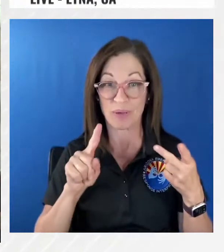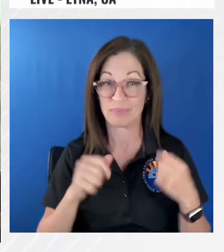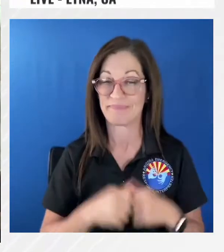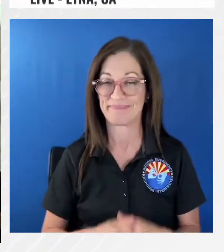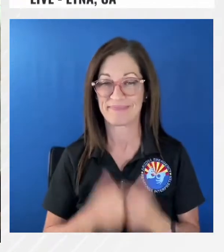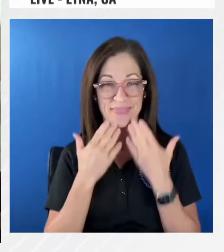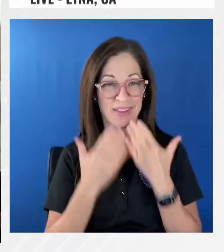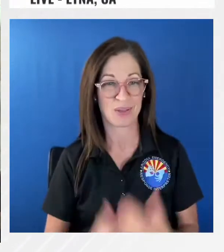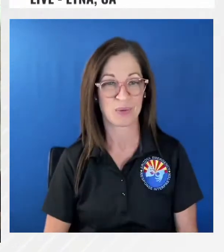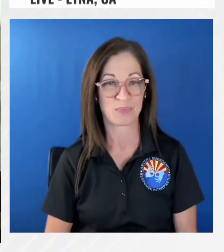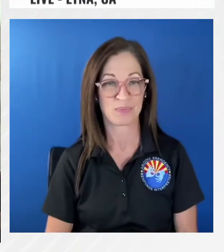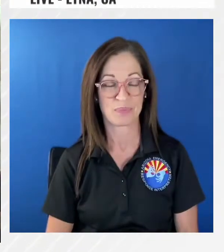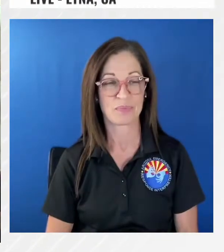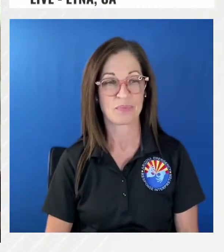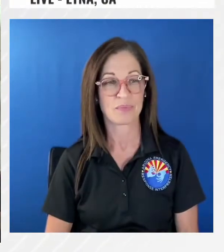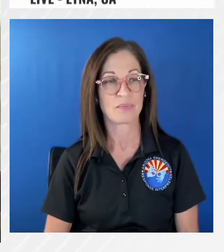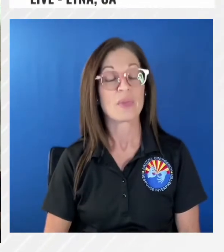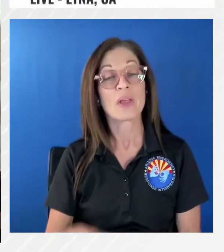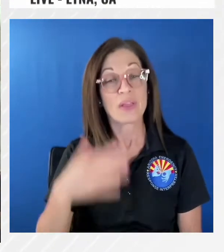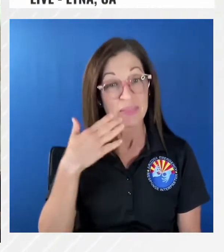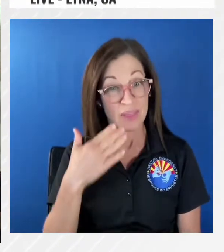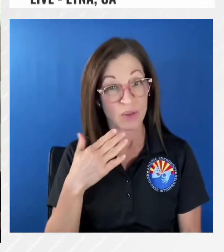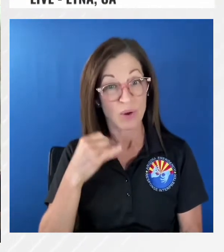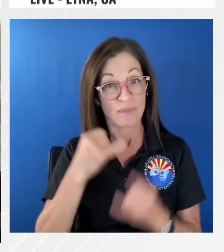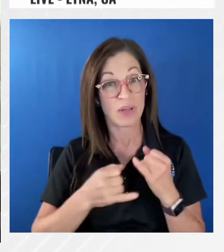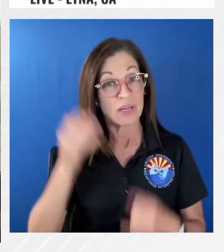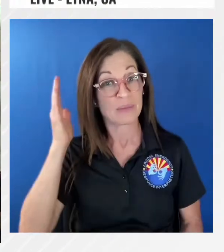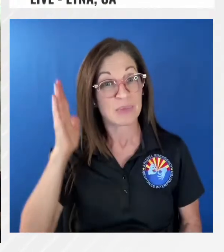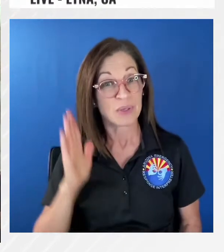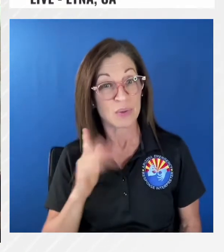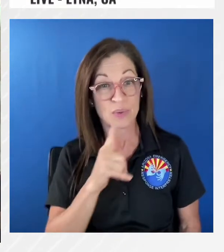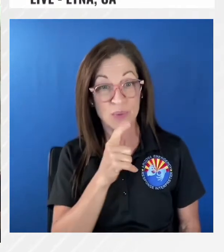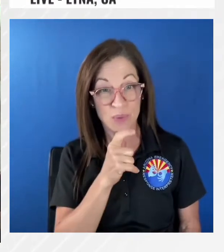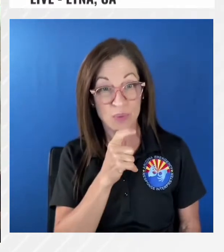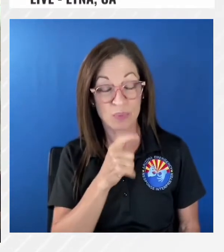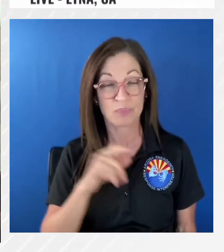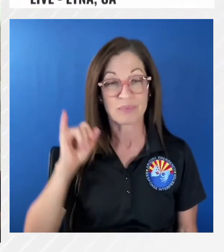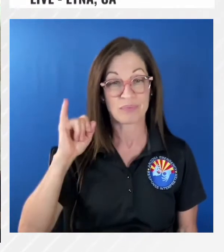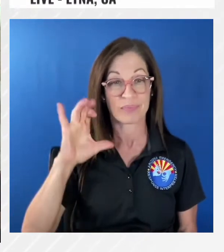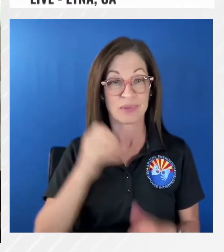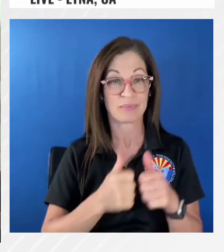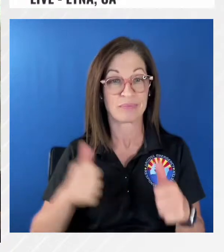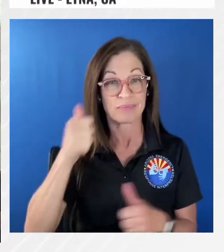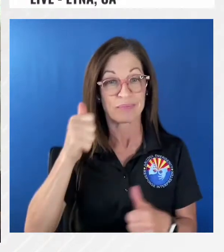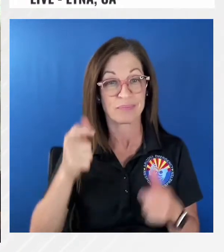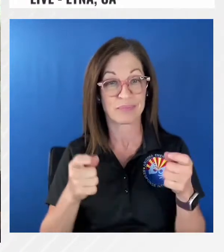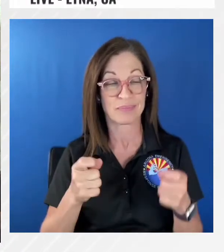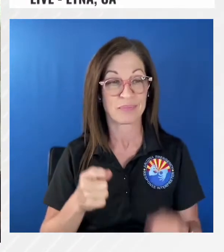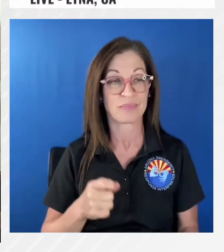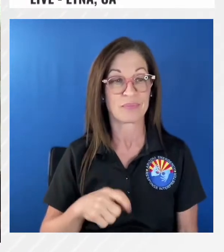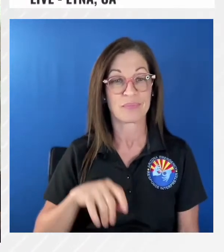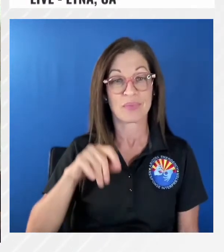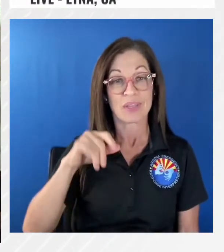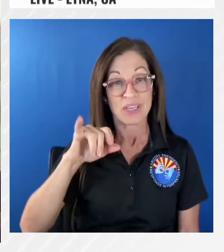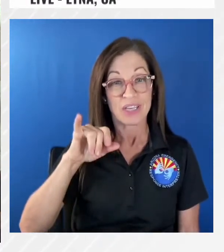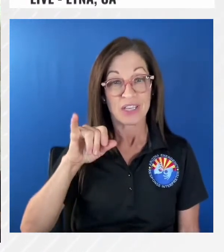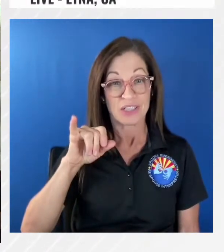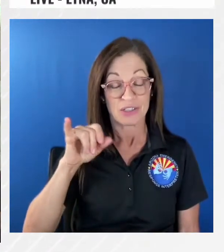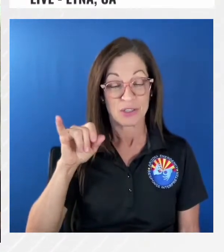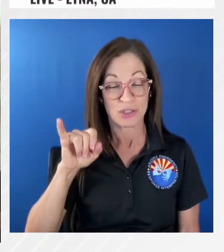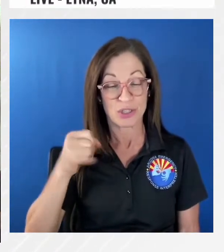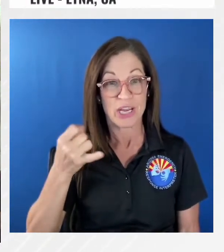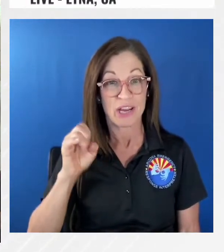Thank you, sir. Final speakers are going to be Incident Commander Jerry Magana and Pat